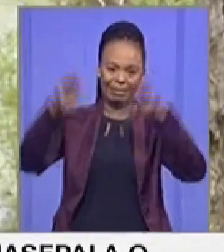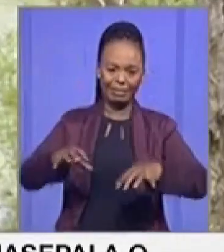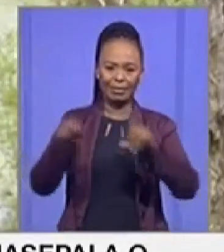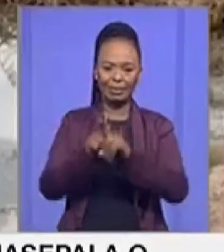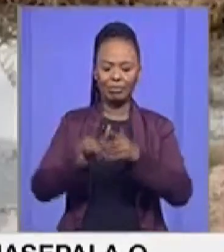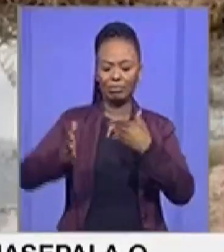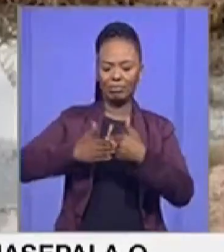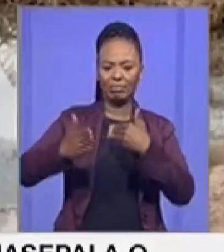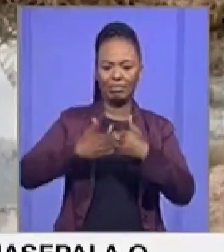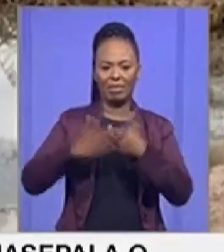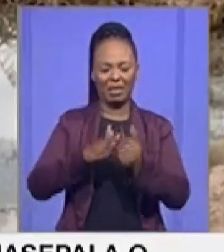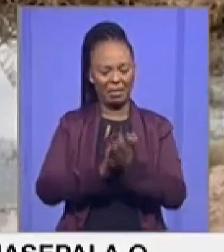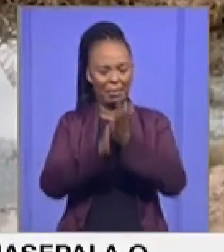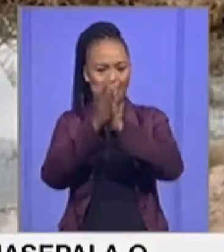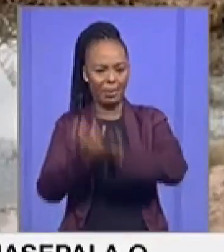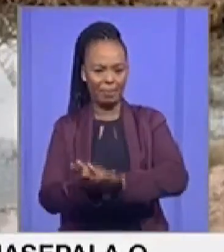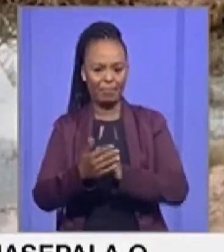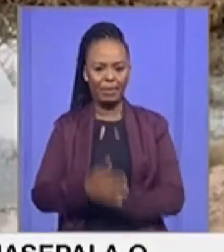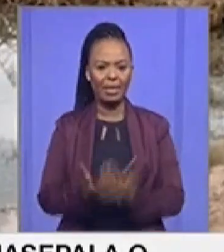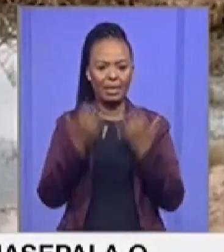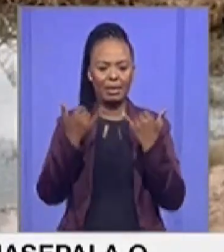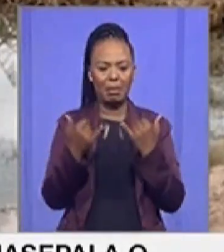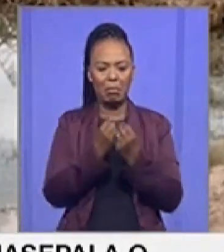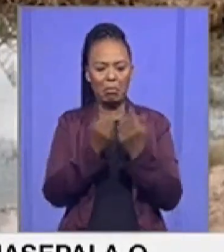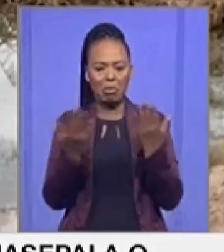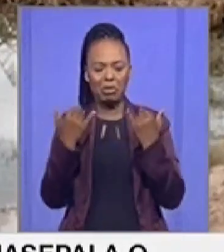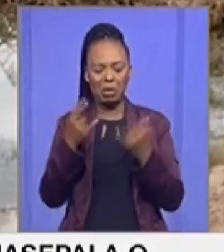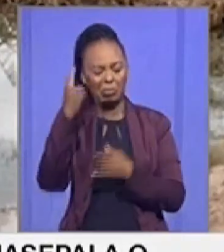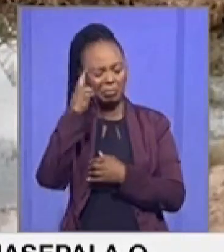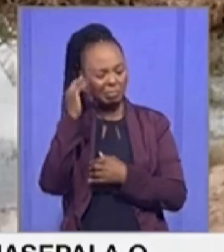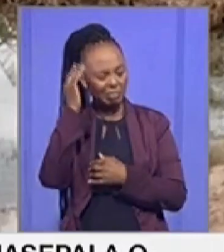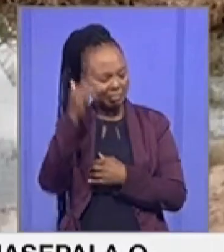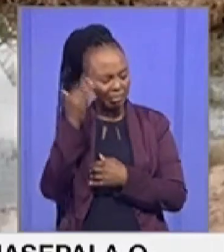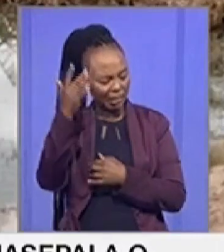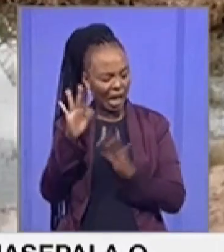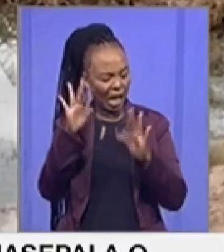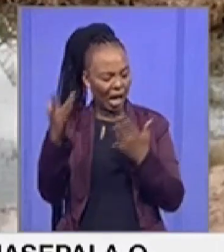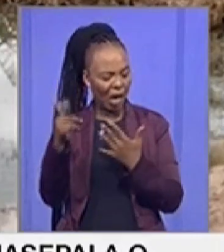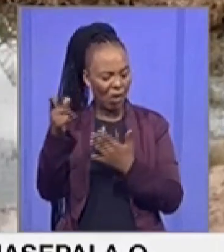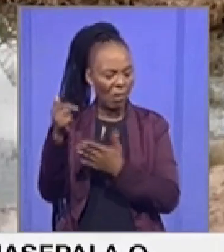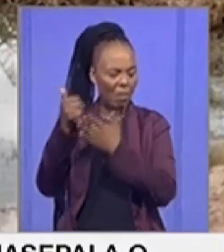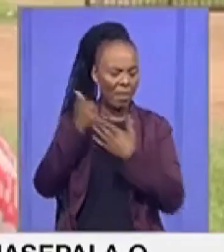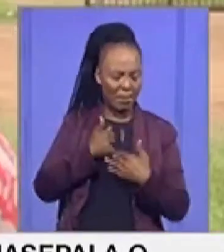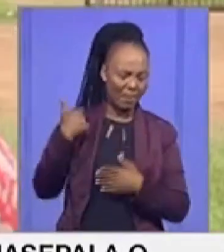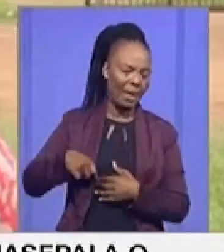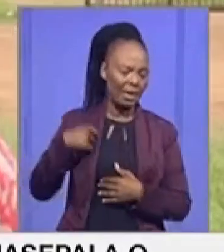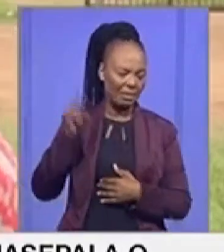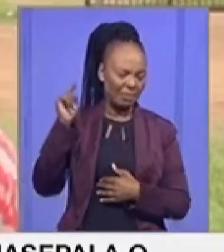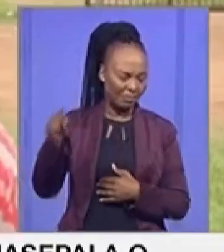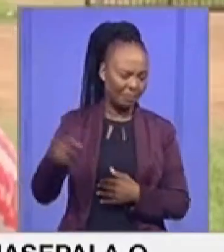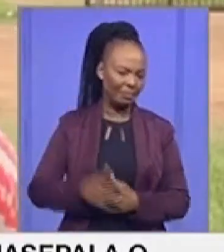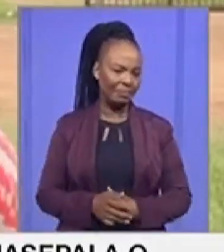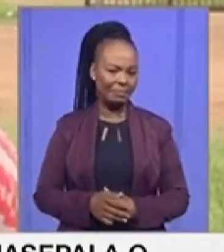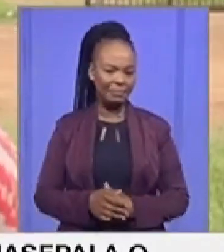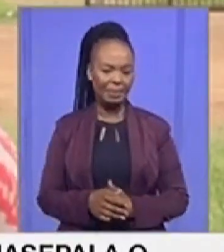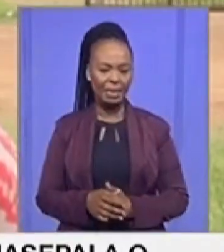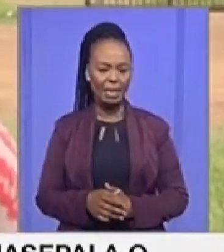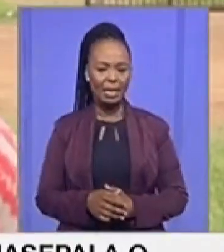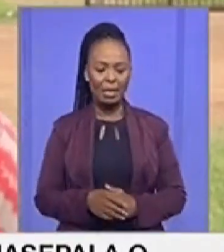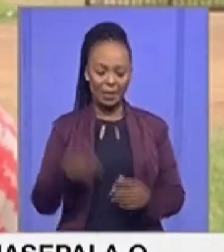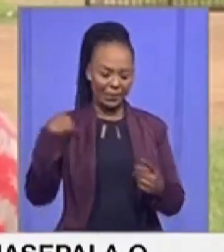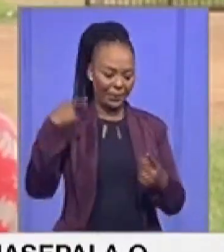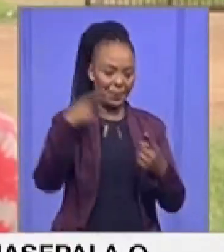bona. Bjale badudi ba beile moganya phatleng go hwetša kimollo ya mašeleng masepaleng wa bona. E sale